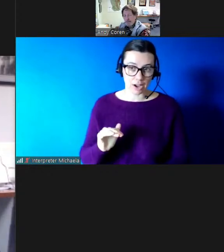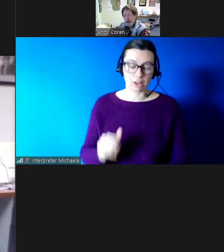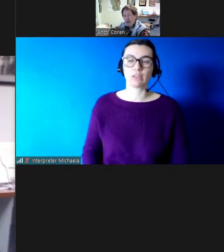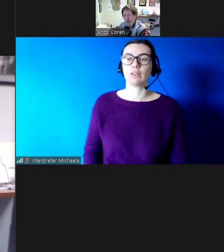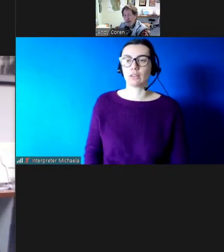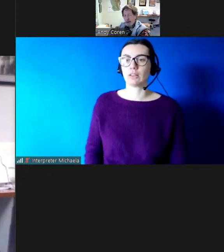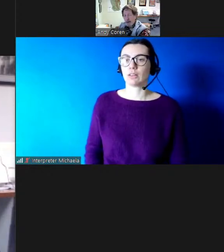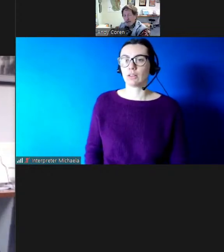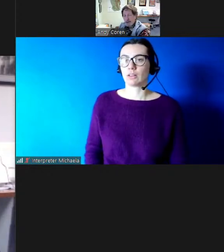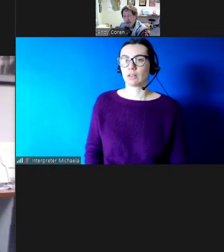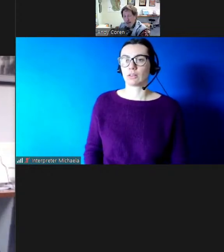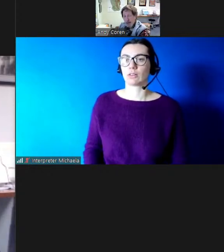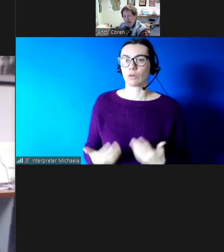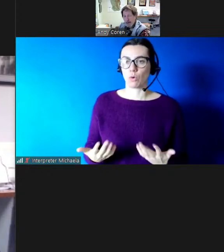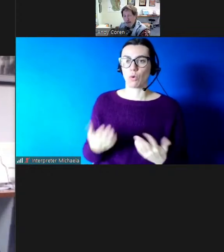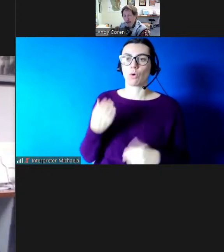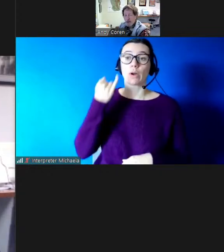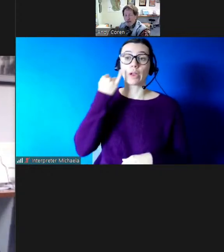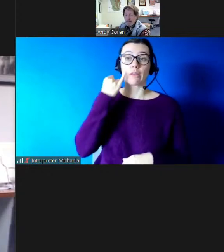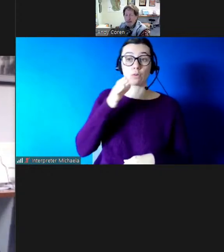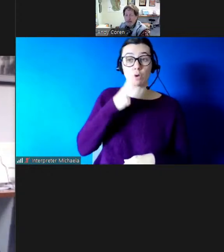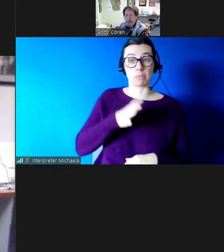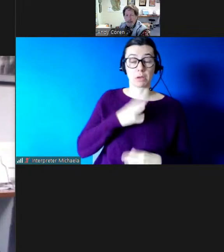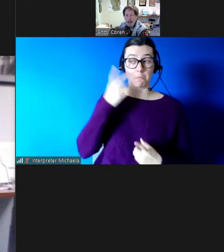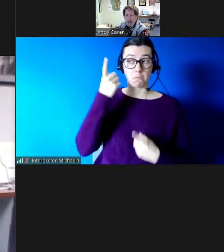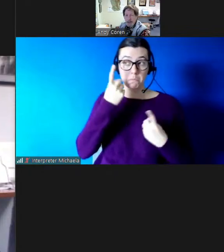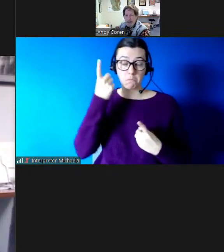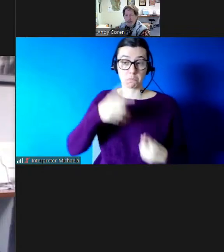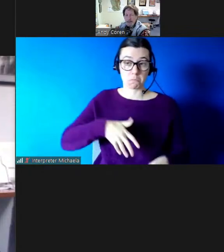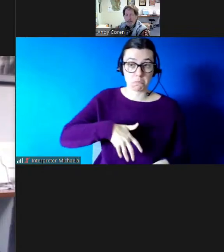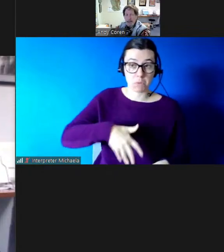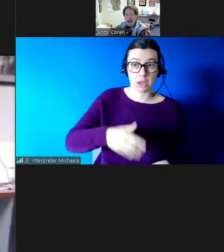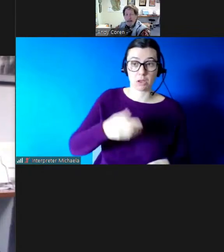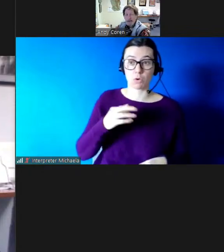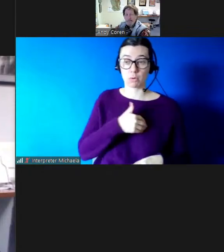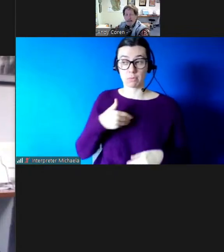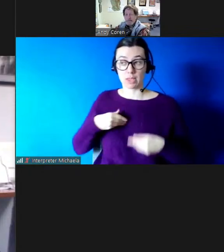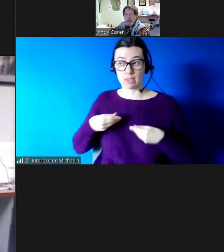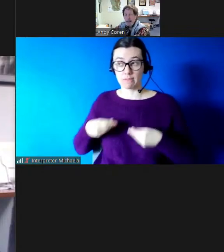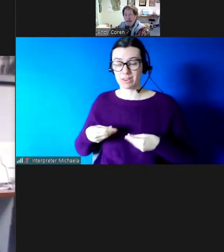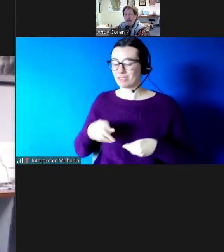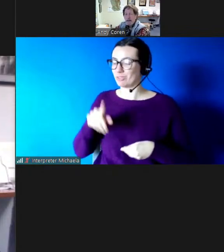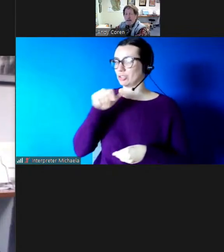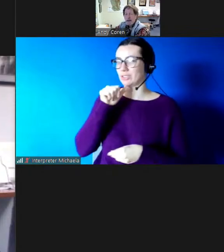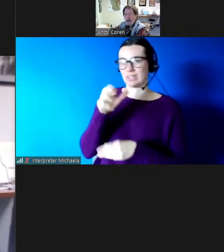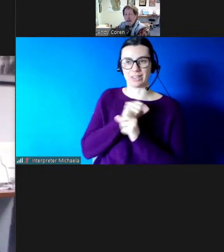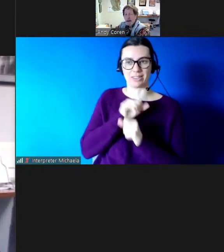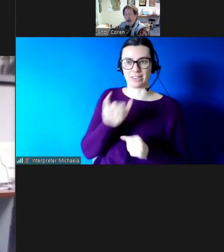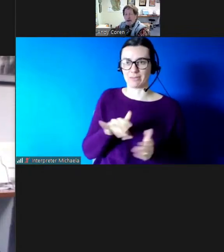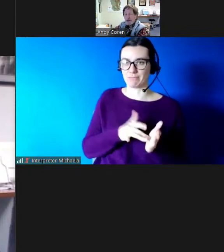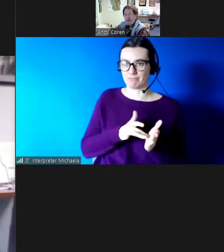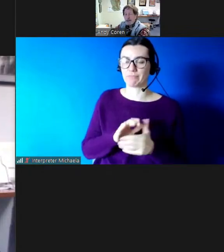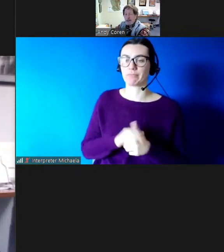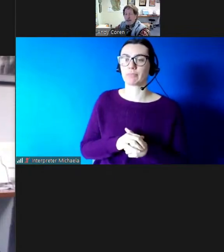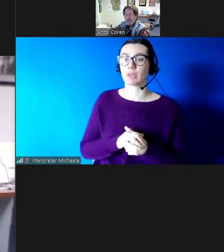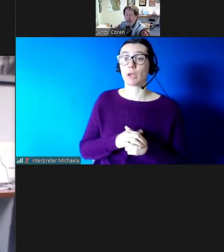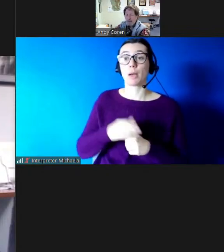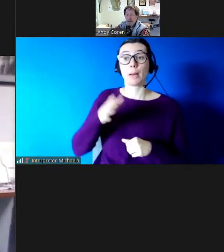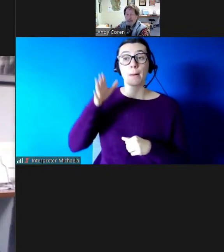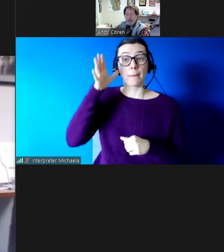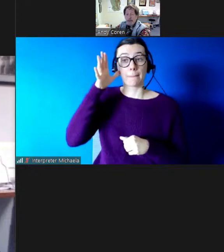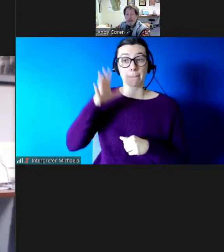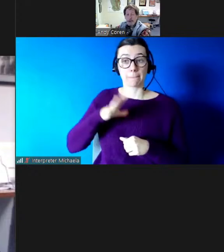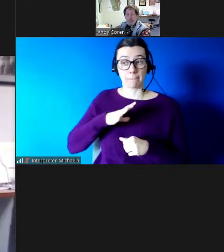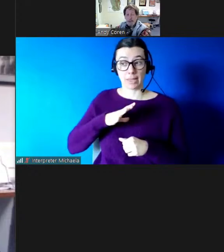If women are considering getting pregnant or they're breastfeeding, they should not get this. And in fact, men are to be, if